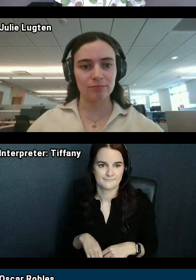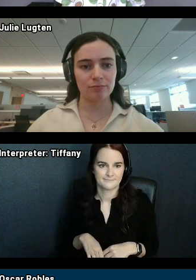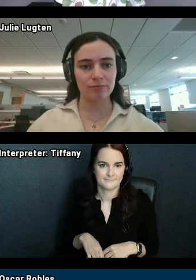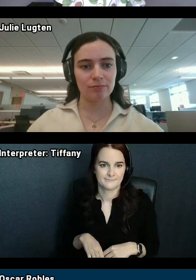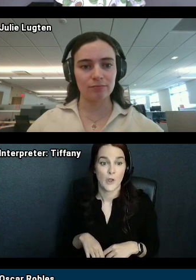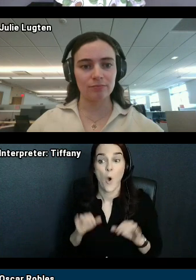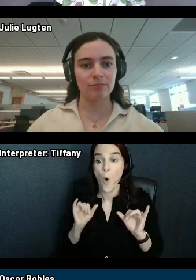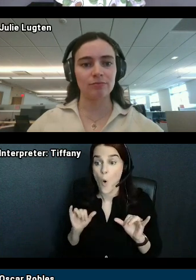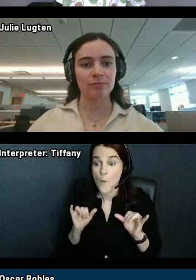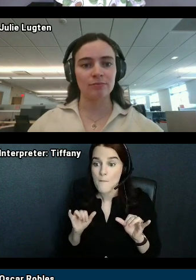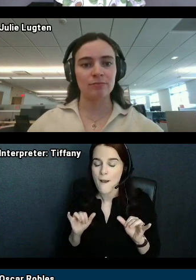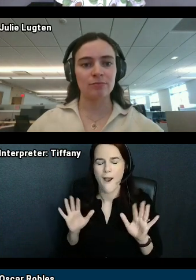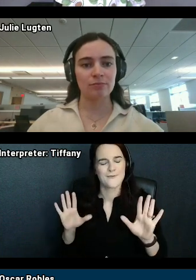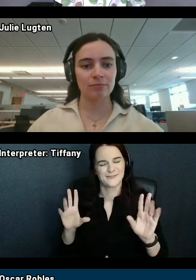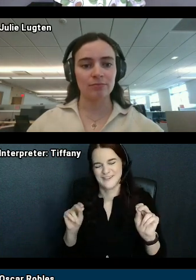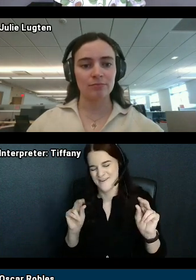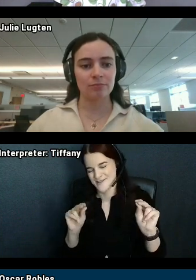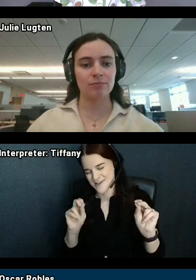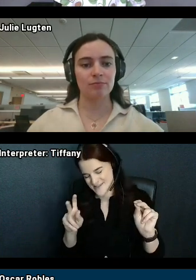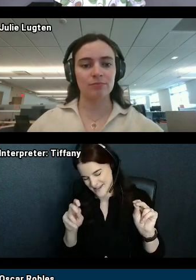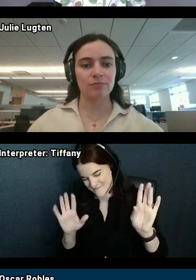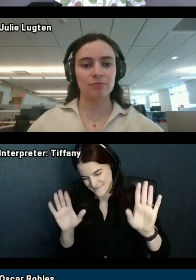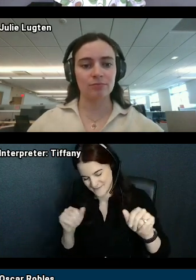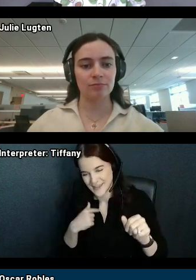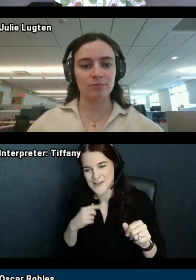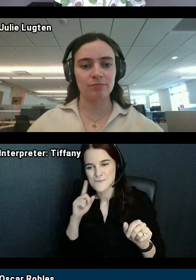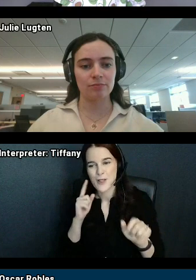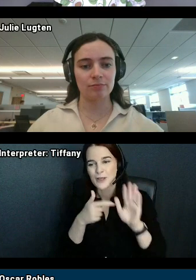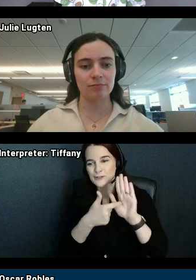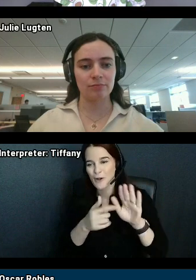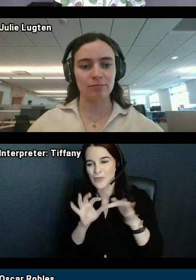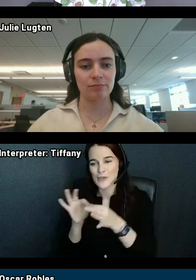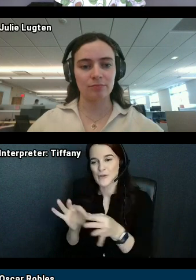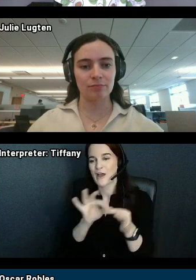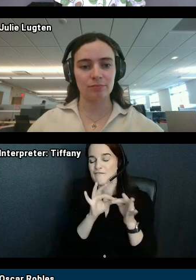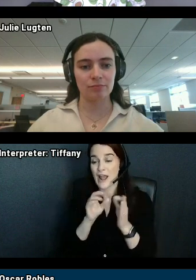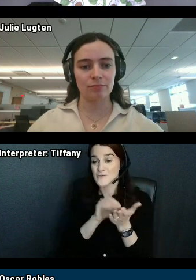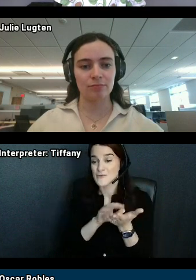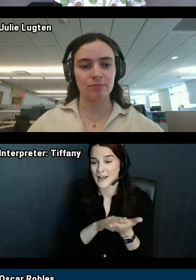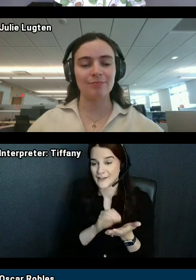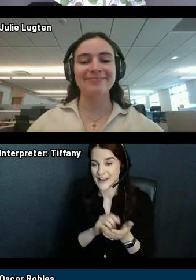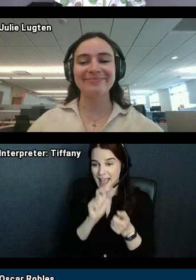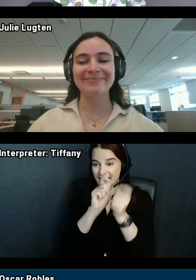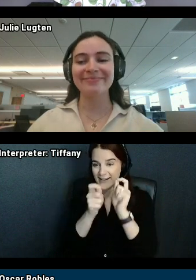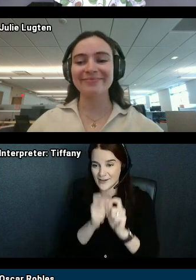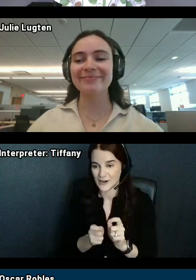it looks like it's set now. Okay. So it'll show the Unified Record Editor in just a minute.